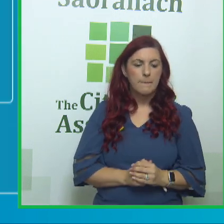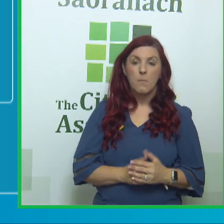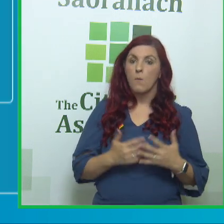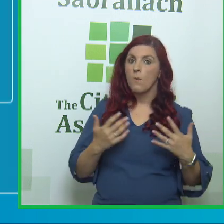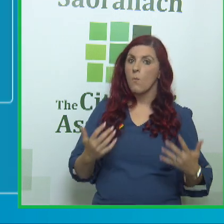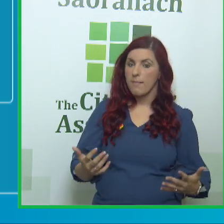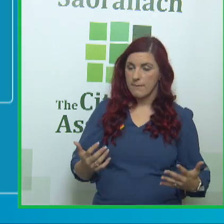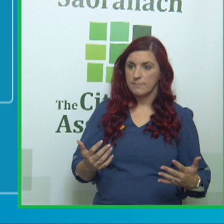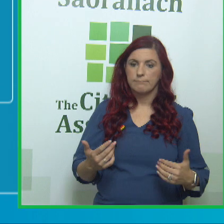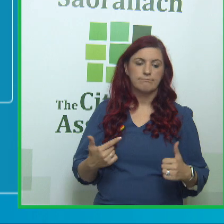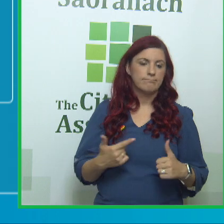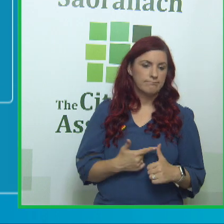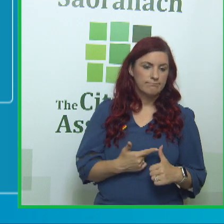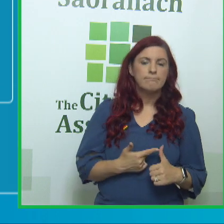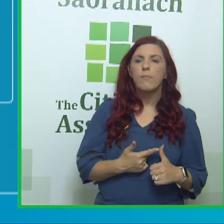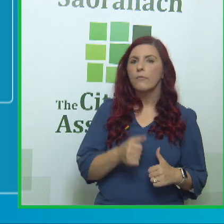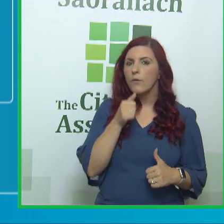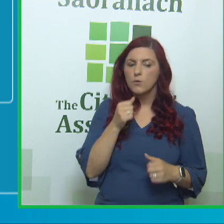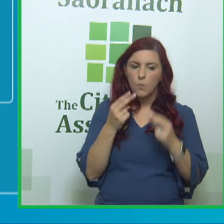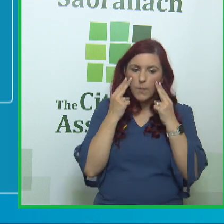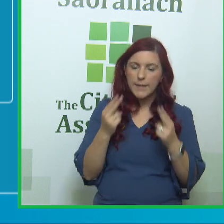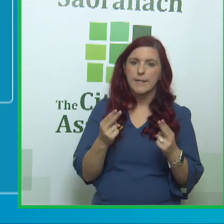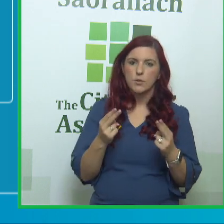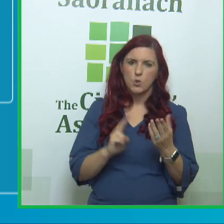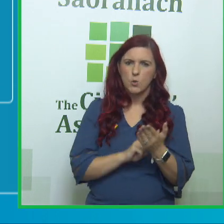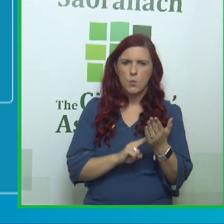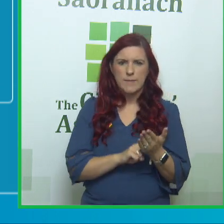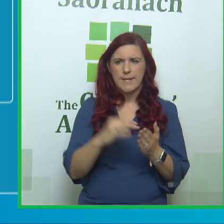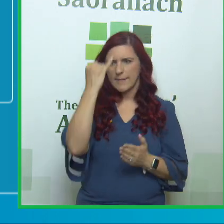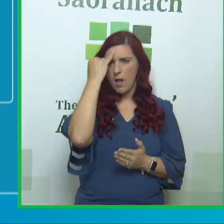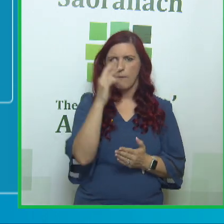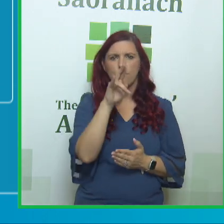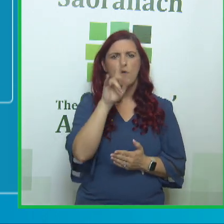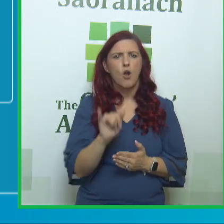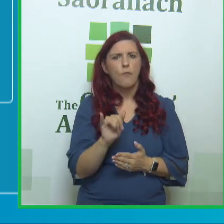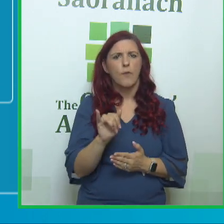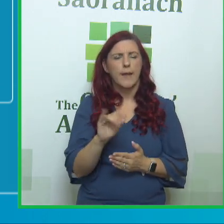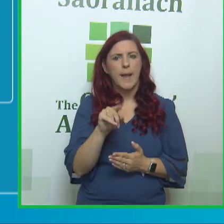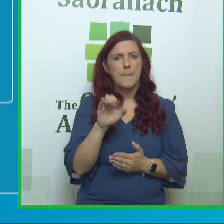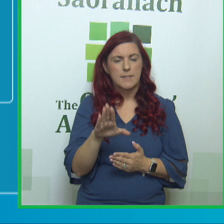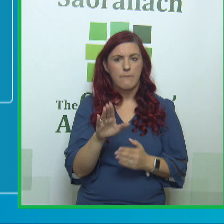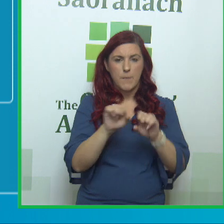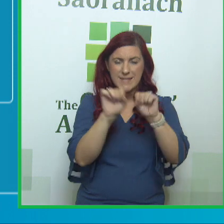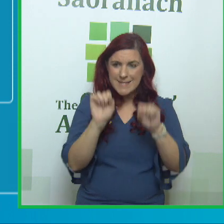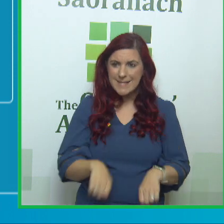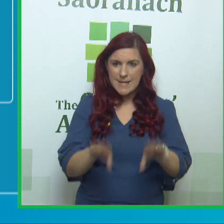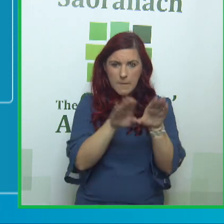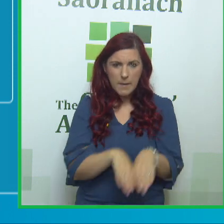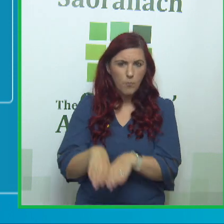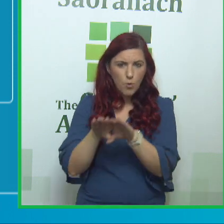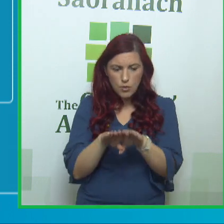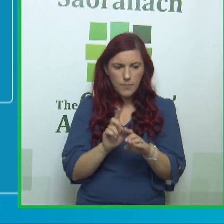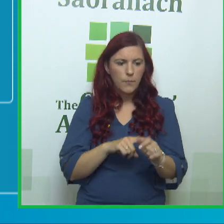Well, surprise, surprise, Zilla, we need to harness this recovery capital at a systemic level. We need our